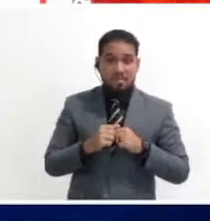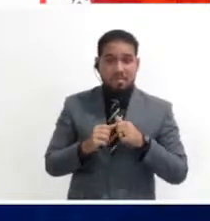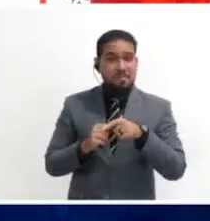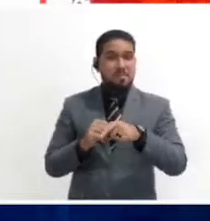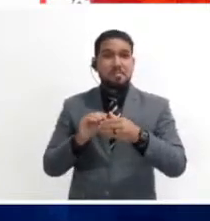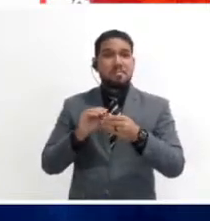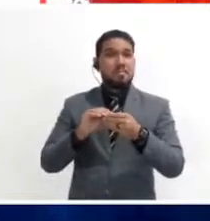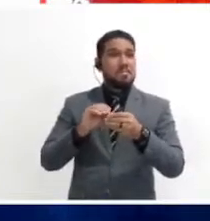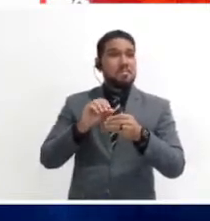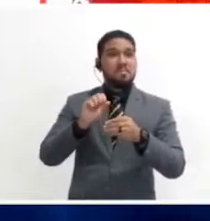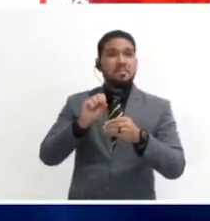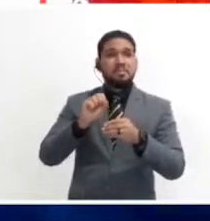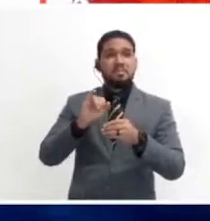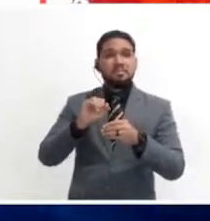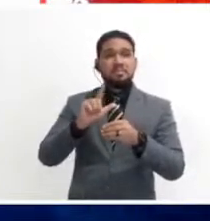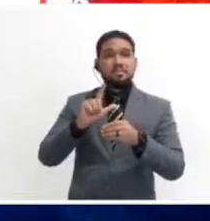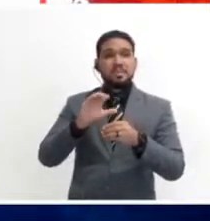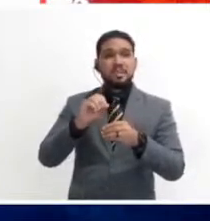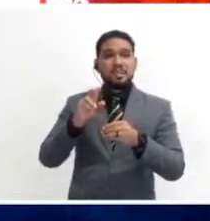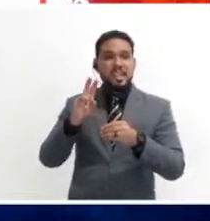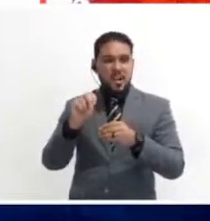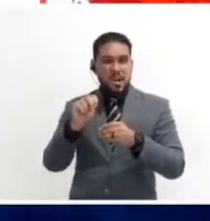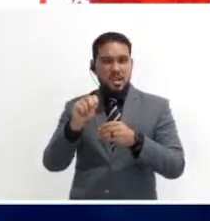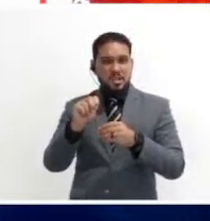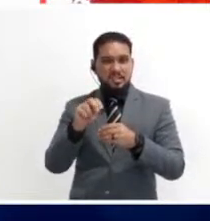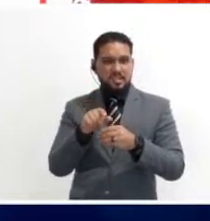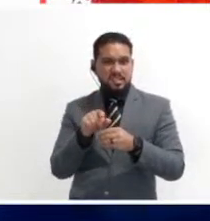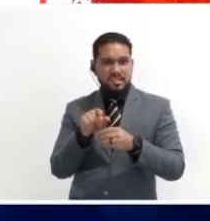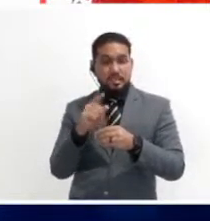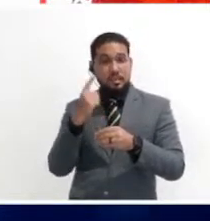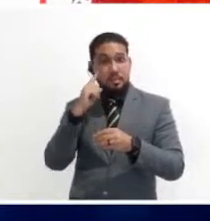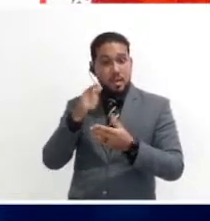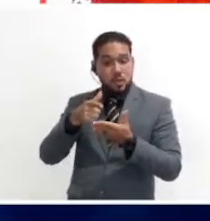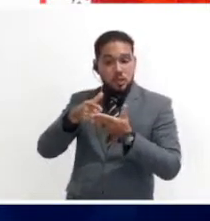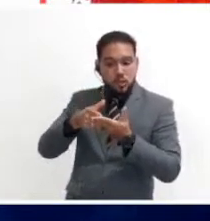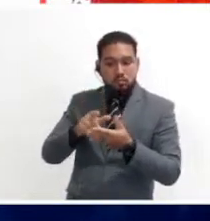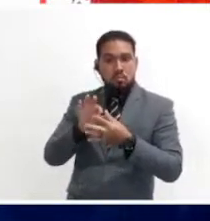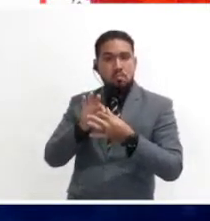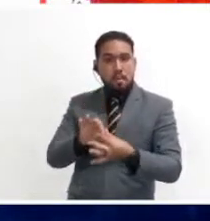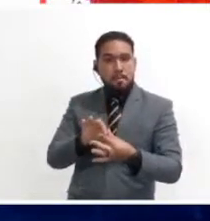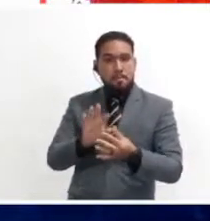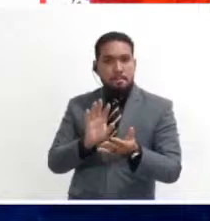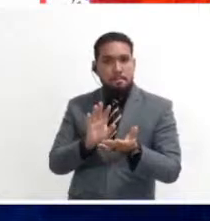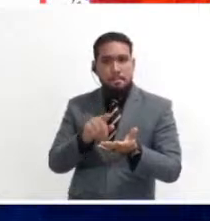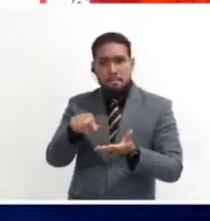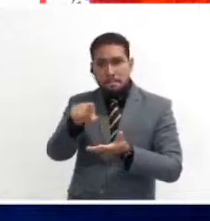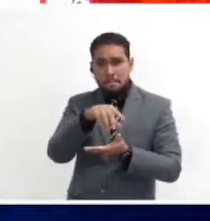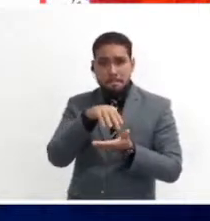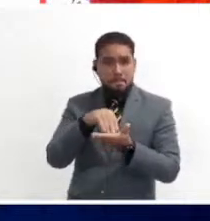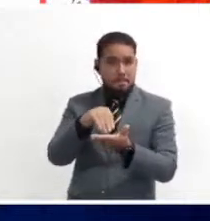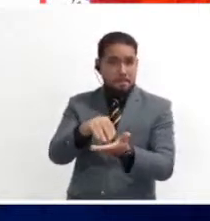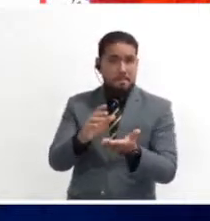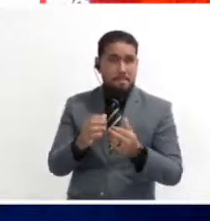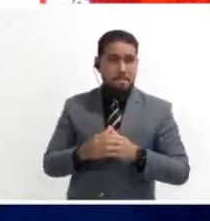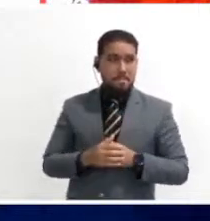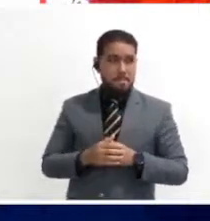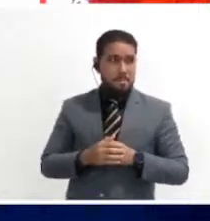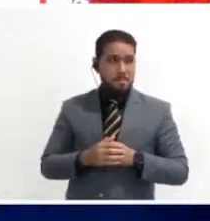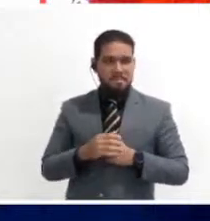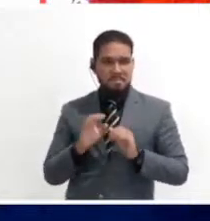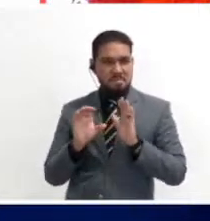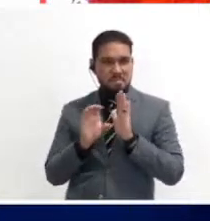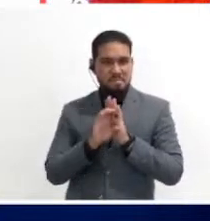and they can be used as interposers too. So you see the picture there with kind of the red metal lid on it. So we